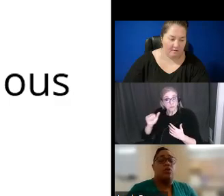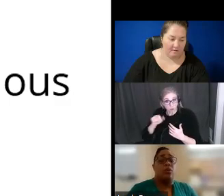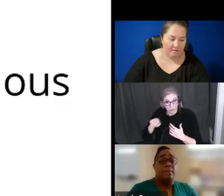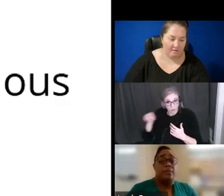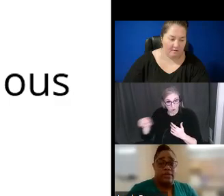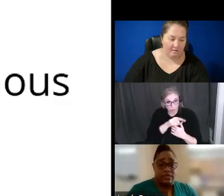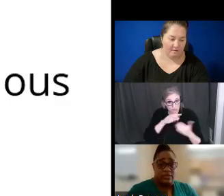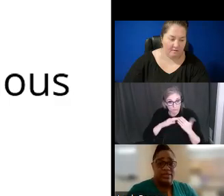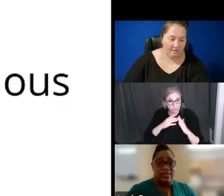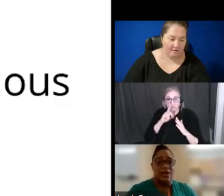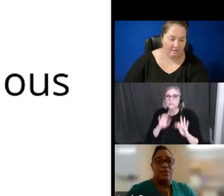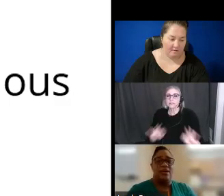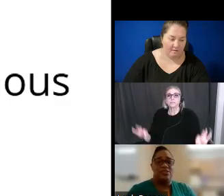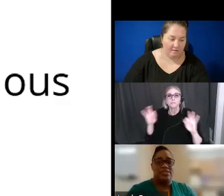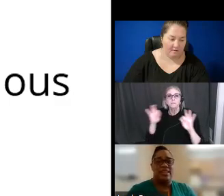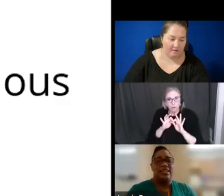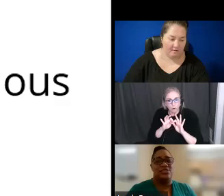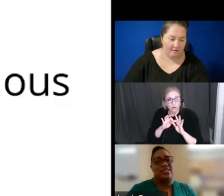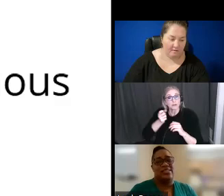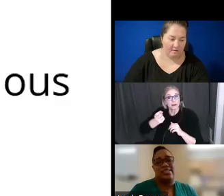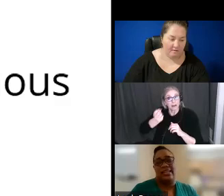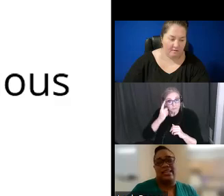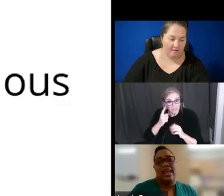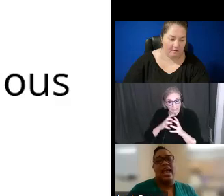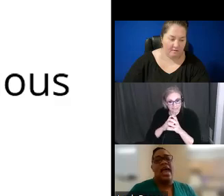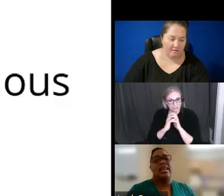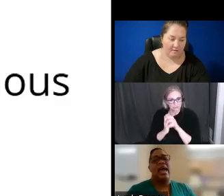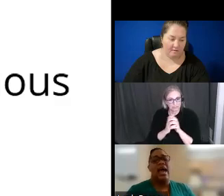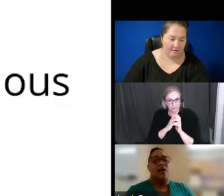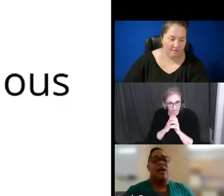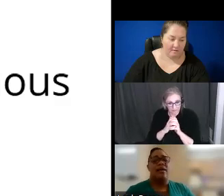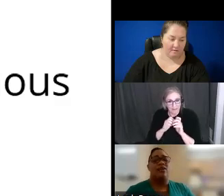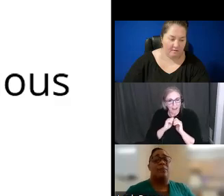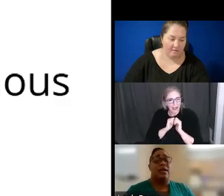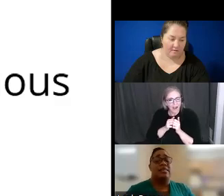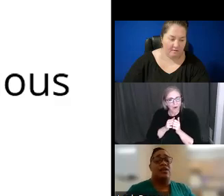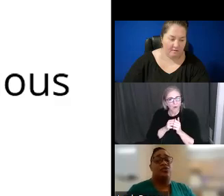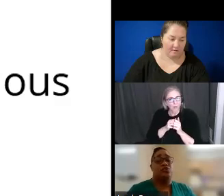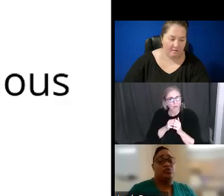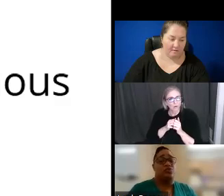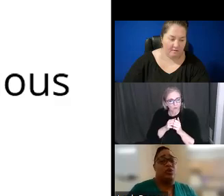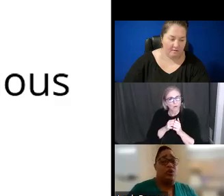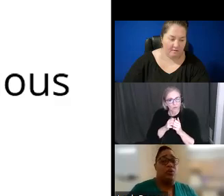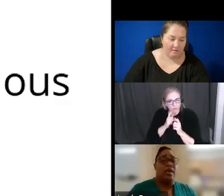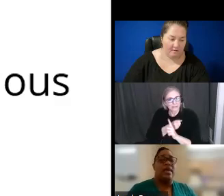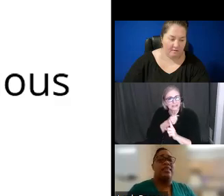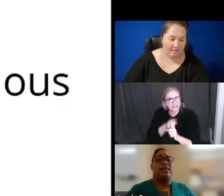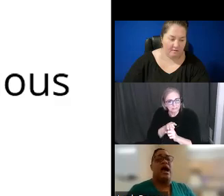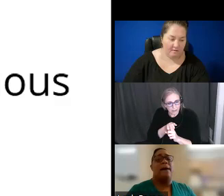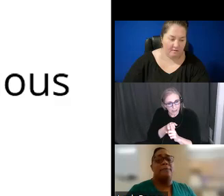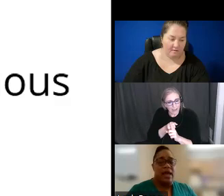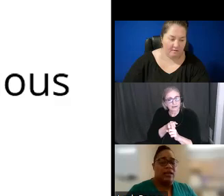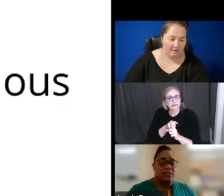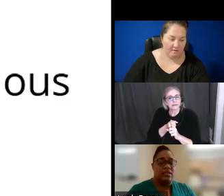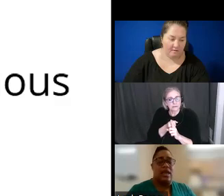is so important that we understand intersectionality and how it plays a crucial role in